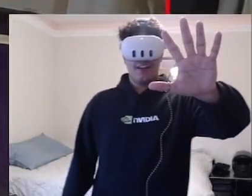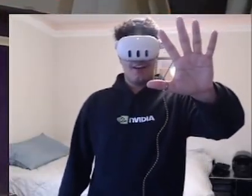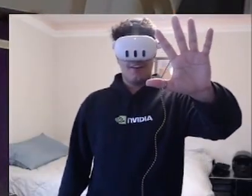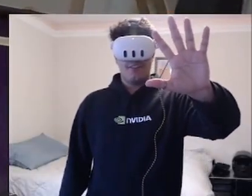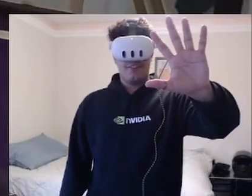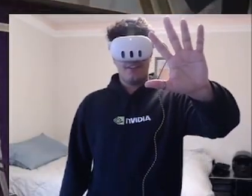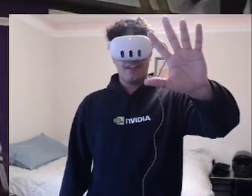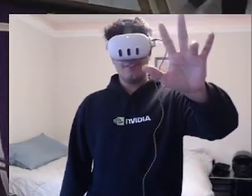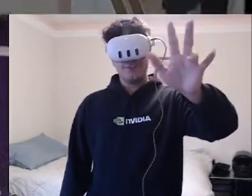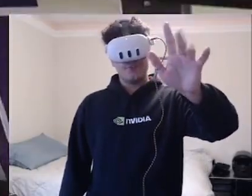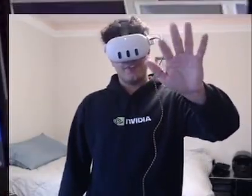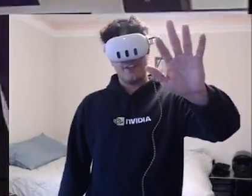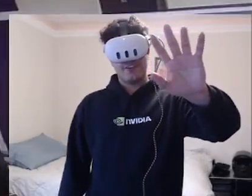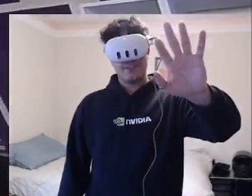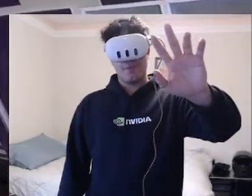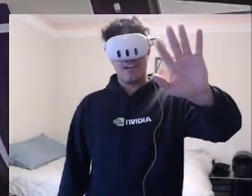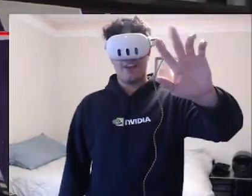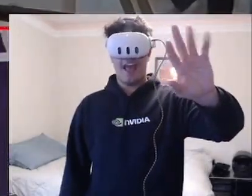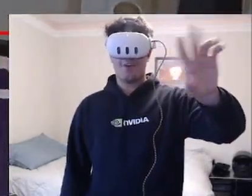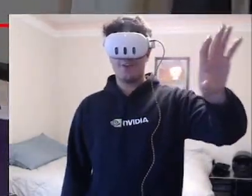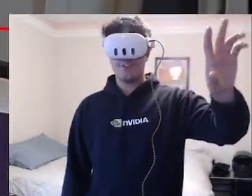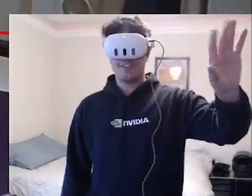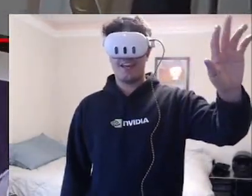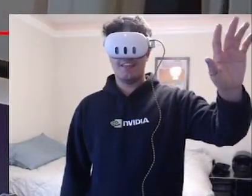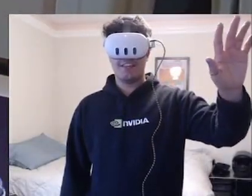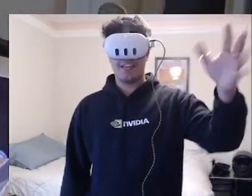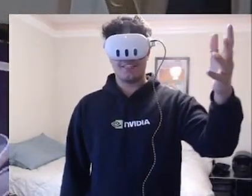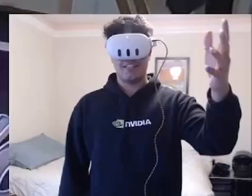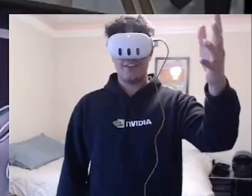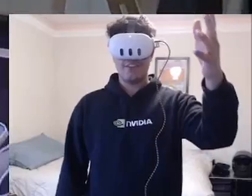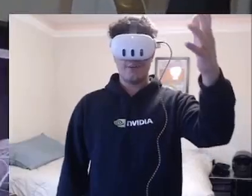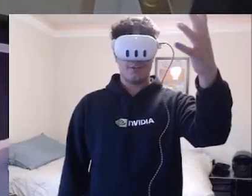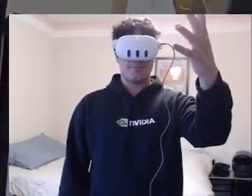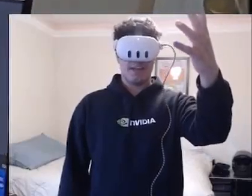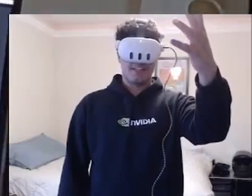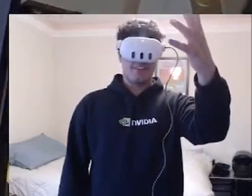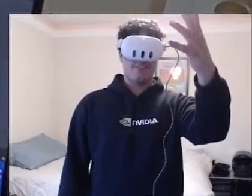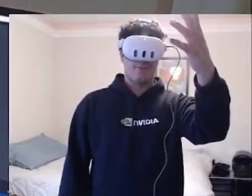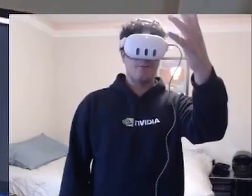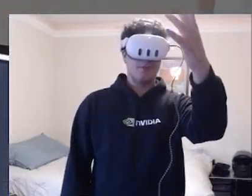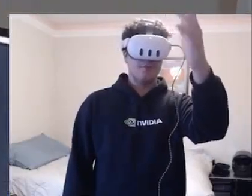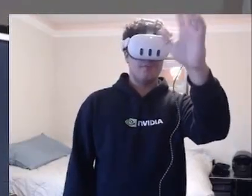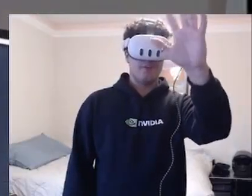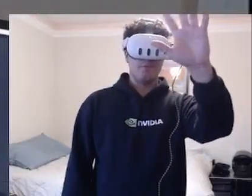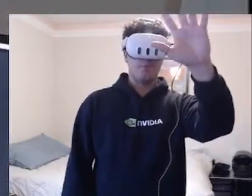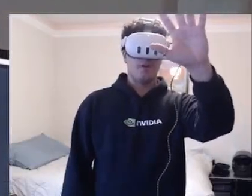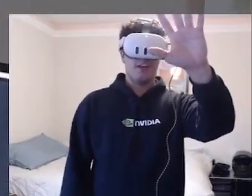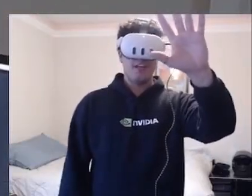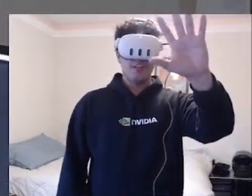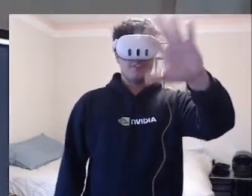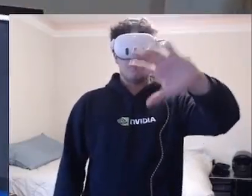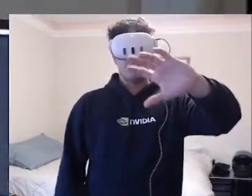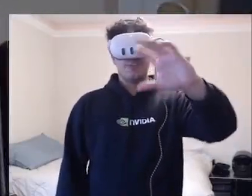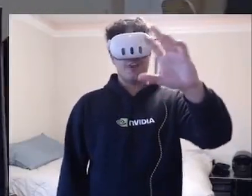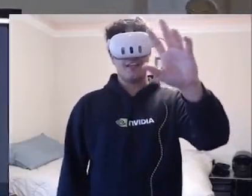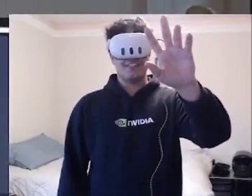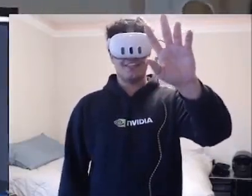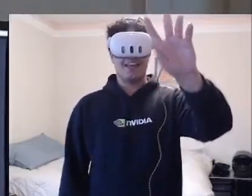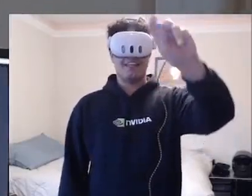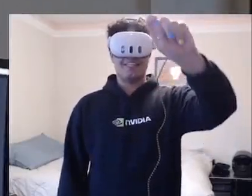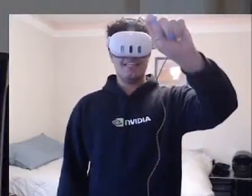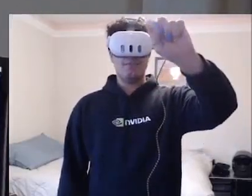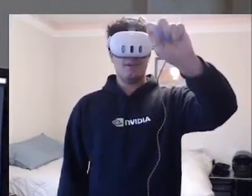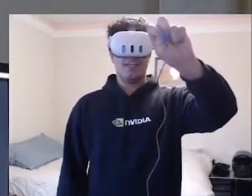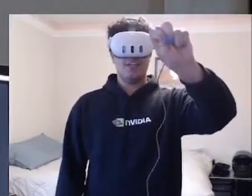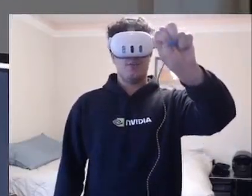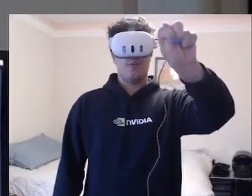on individual fingers depending on how you're signing the next letter that we're expecting from you from the word. So if you're trying to sign